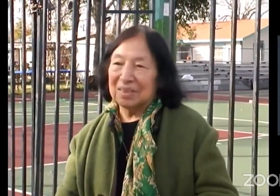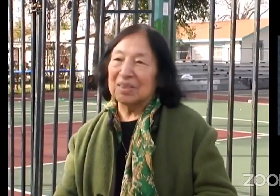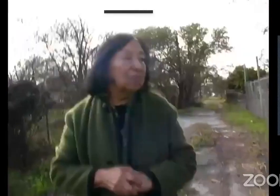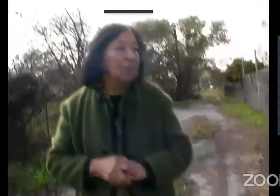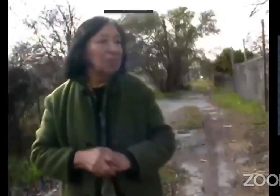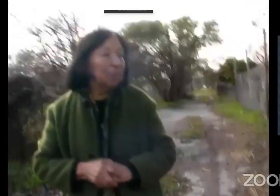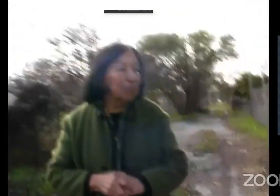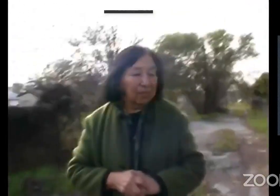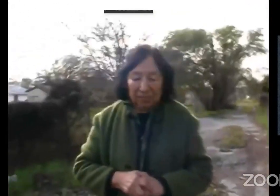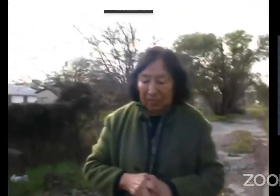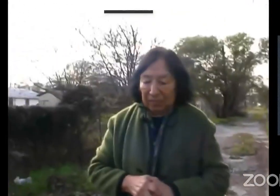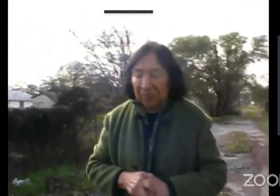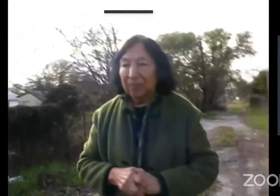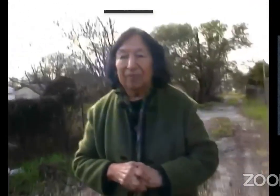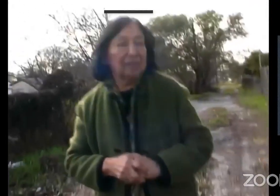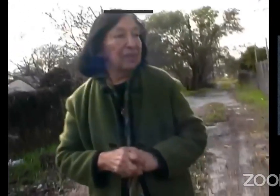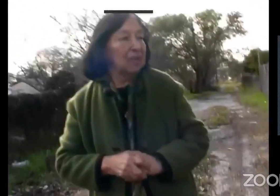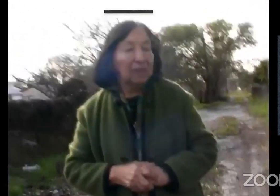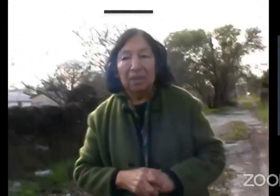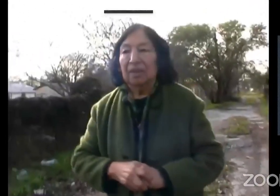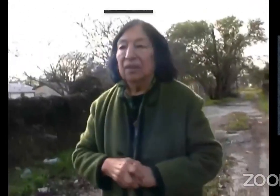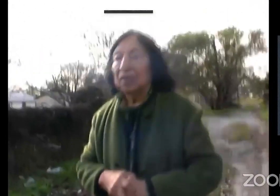night."